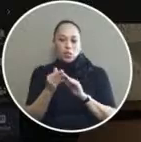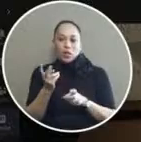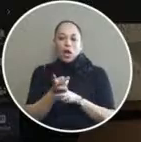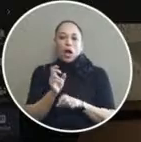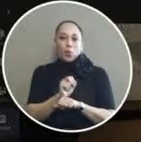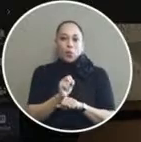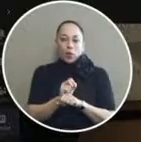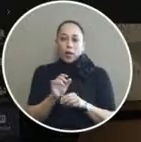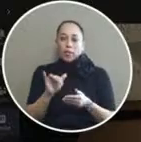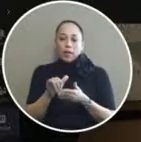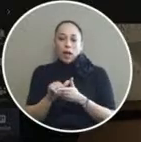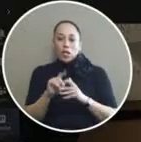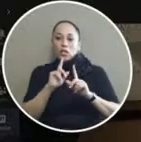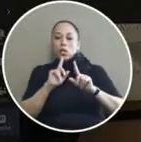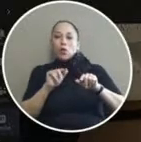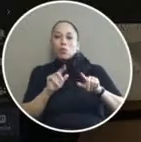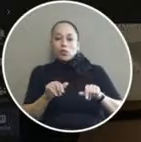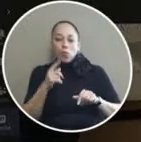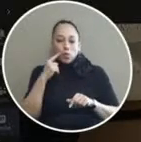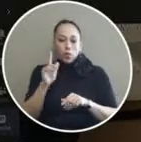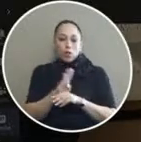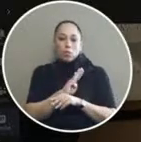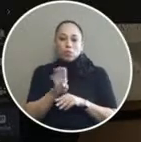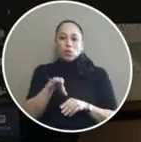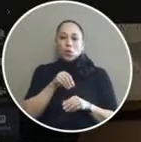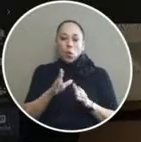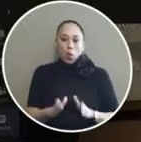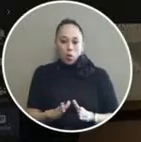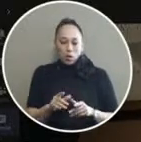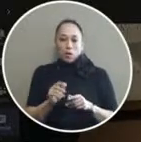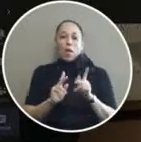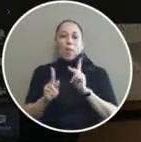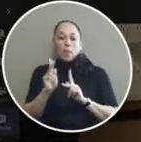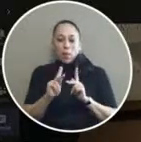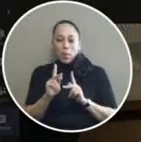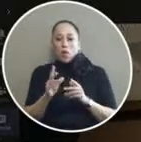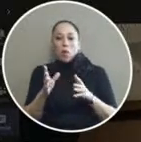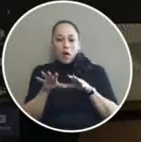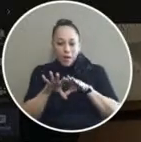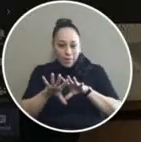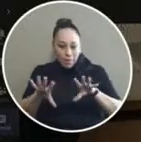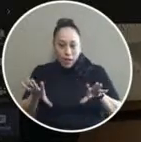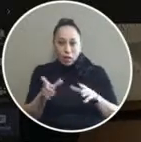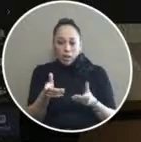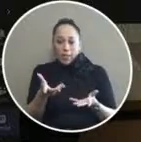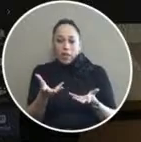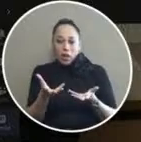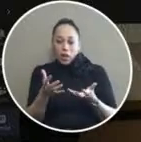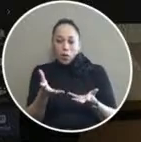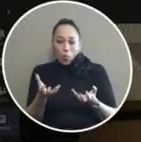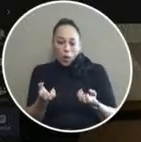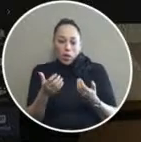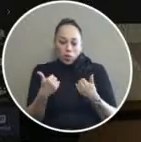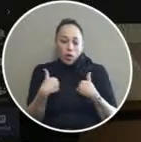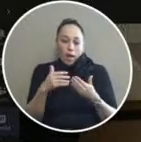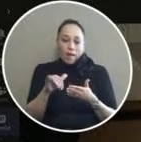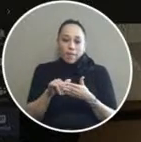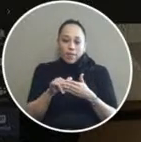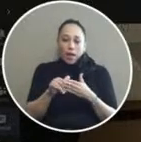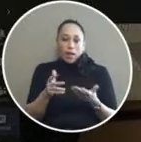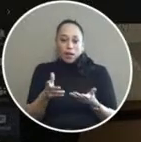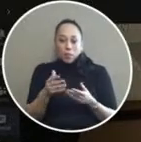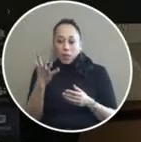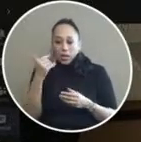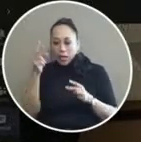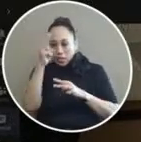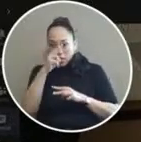to self-responsibility by the business owners, by the patrons, and by our community at large. If we want to have an effect on this virus, the virus that's having an